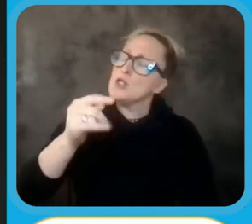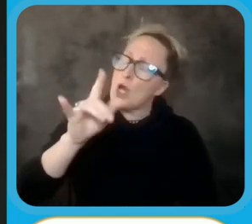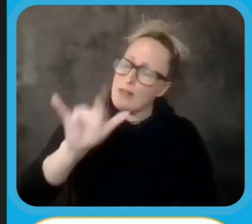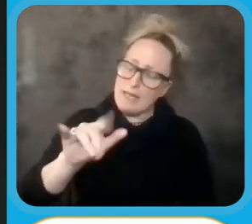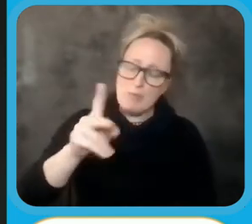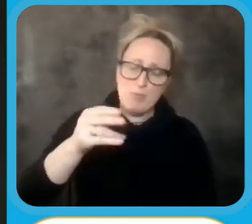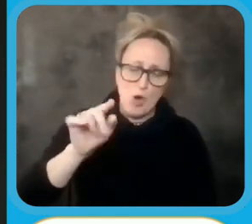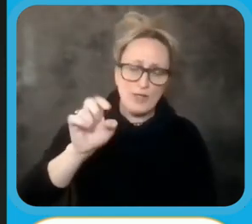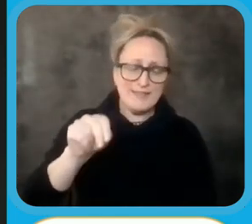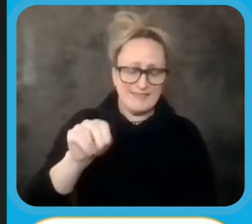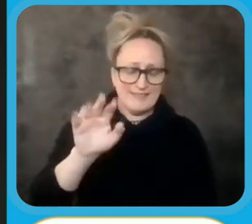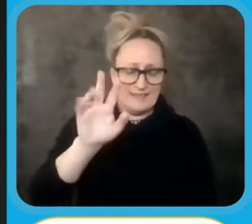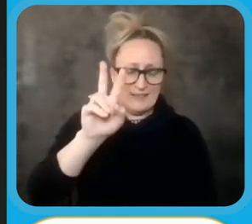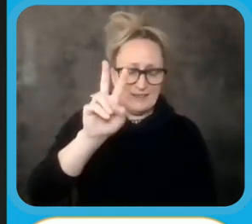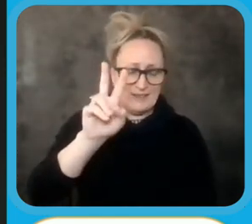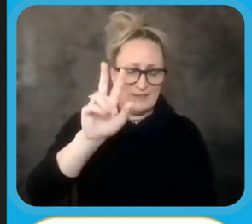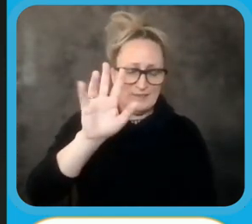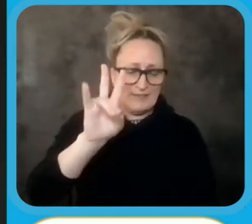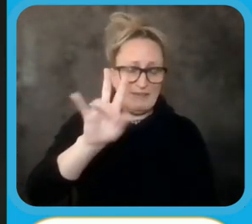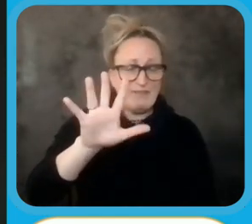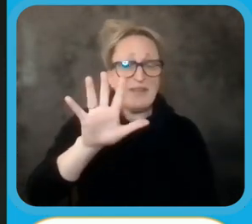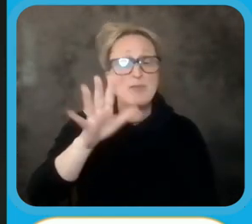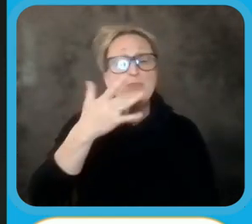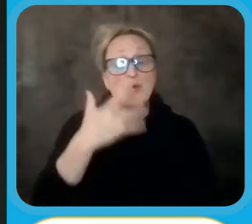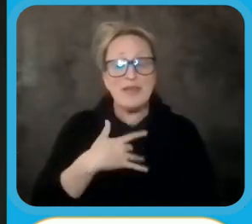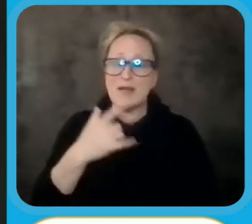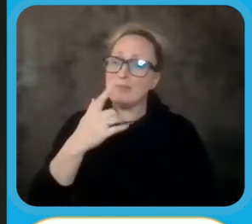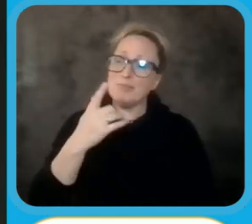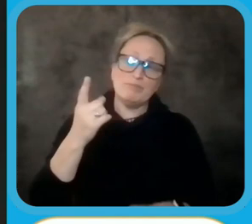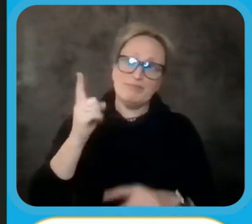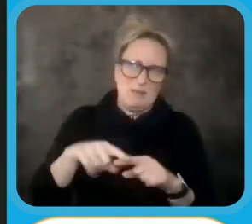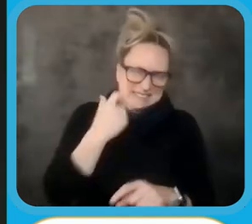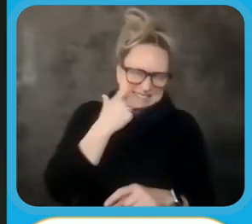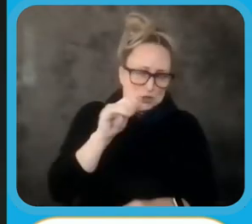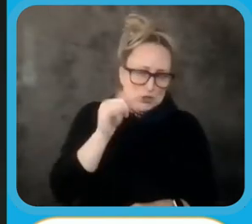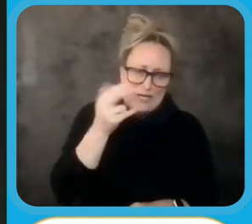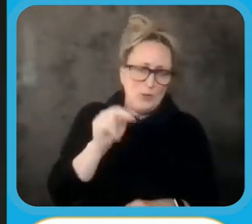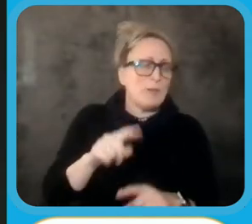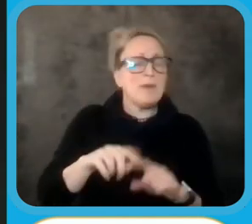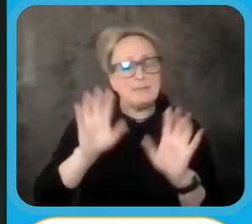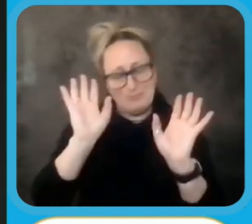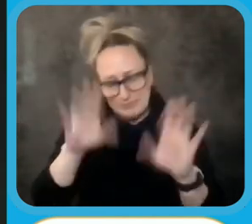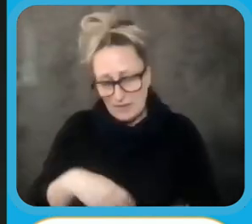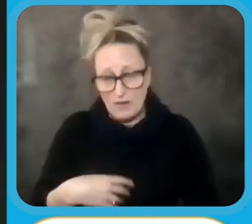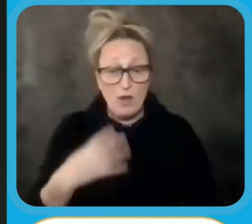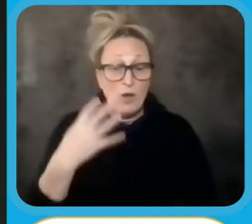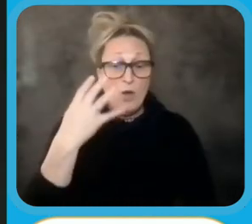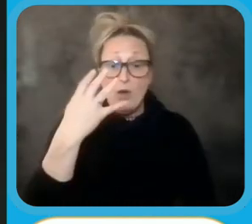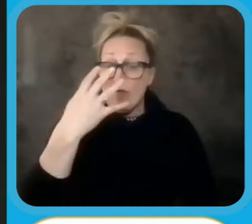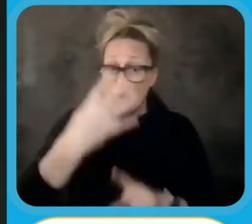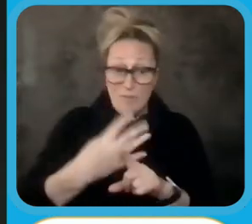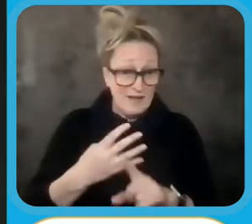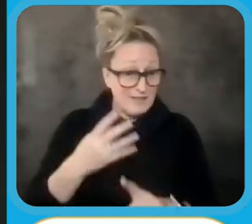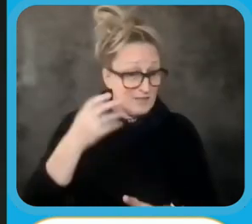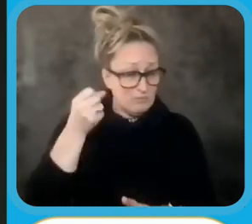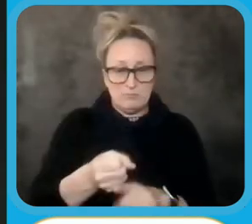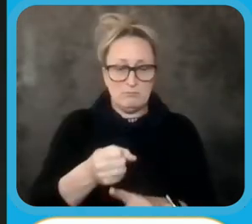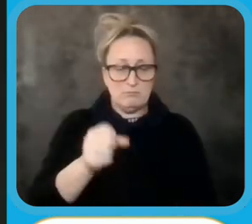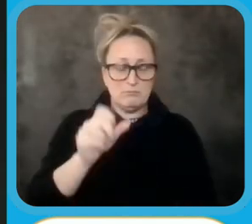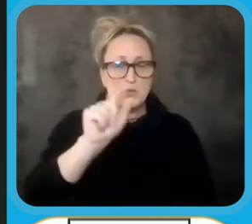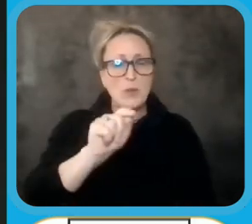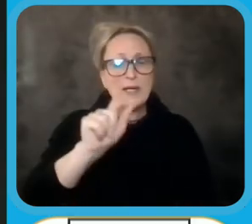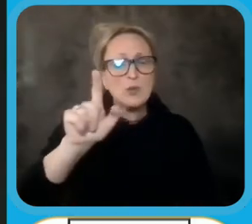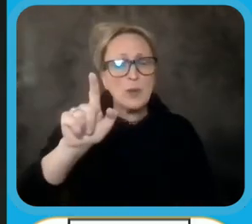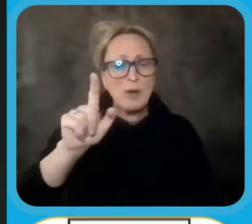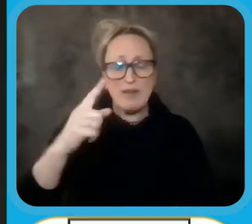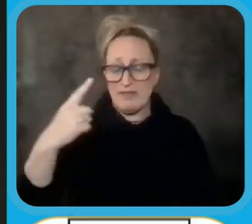this January, but the time all blurs together. 4 months into 2021, we all know that the last year